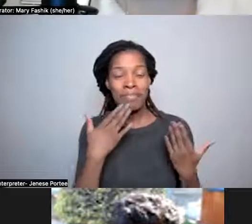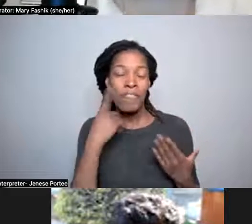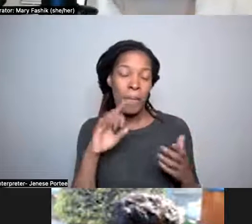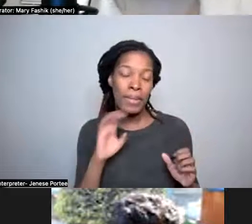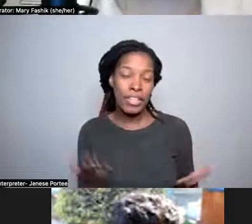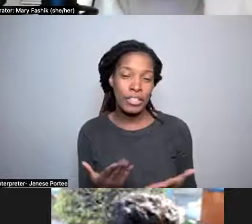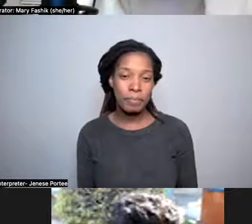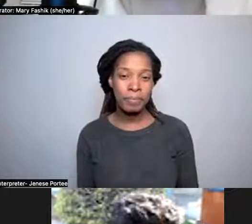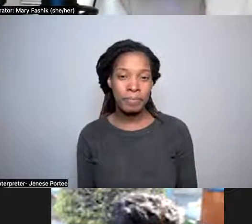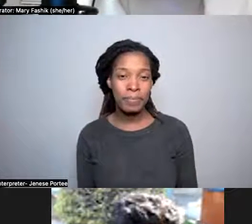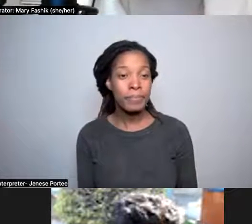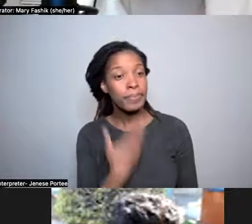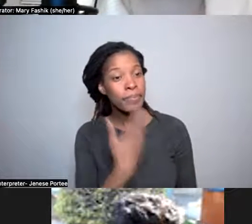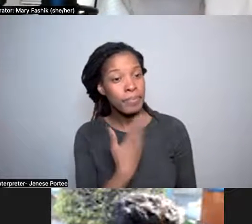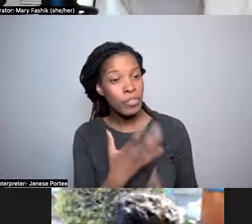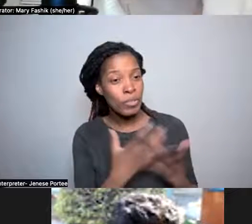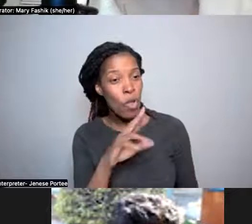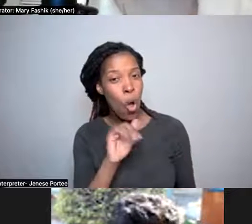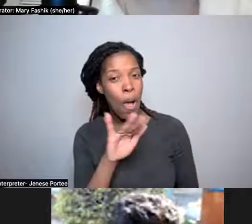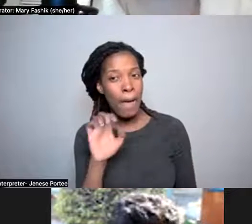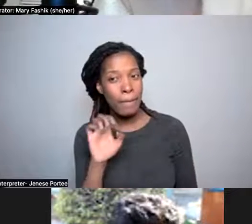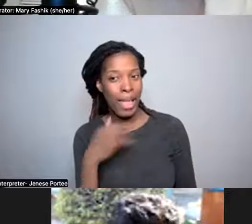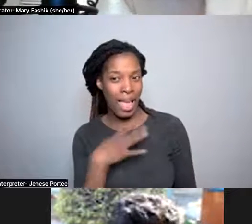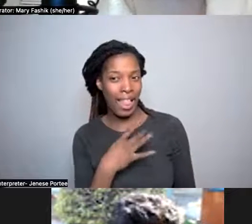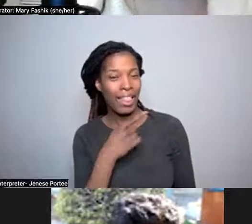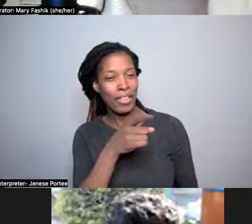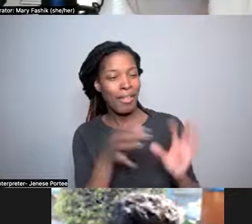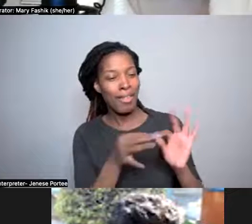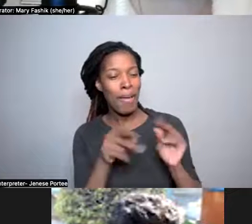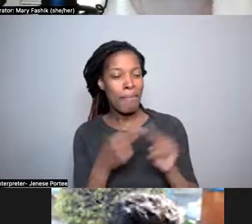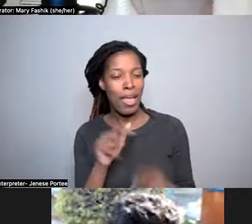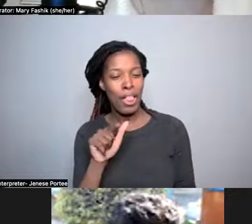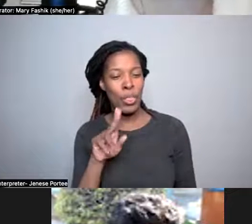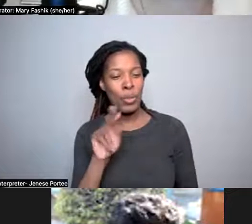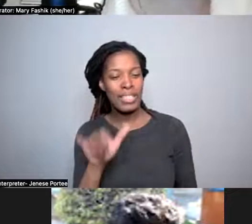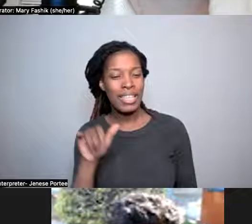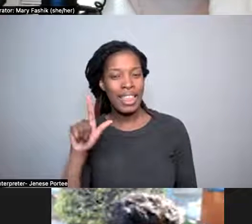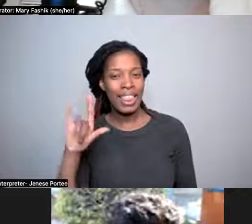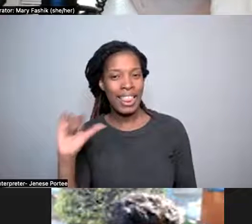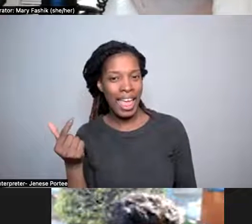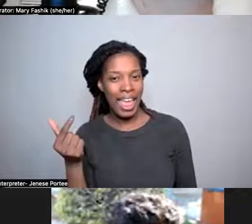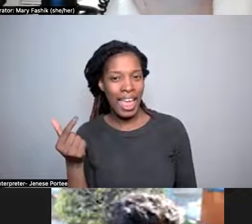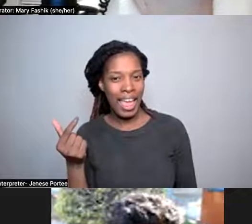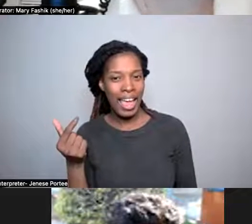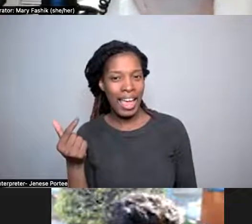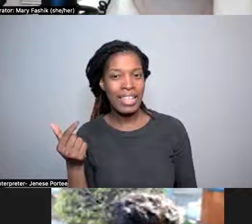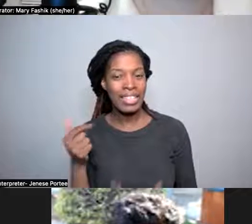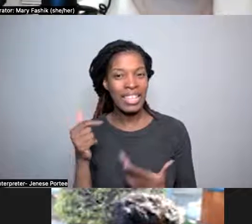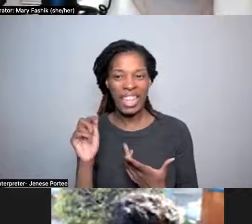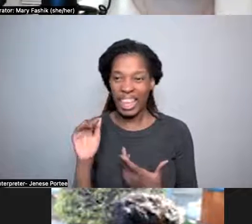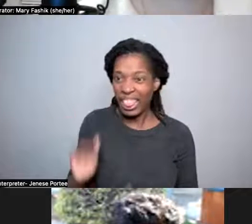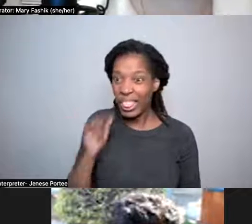Thank you so much, Robbie. And I love what you said about Lucy, right? Because yes, what toddler can say prosthesis,